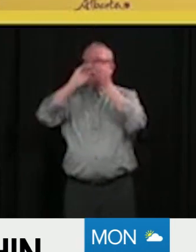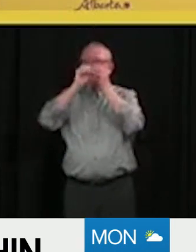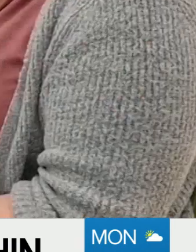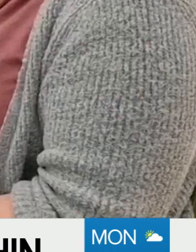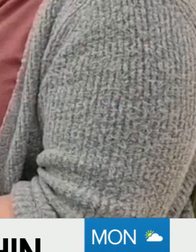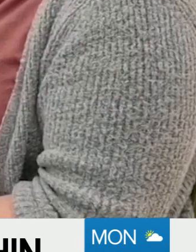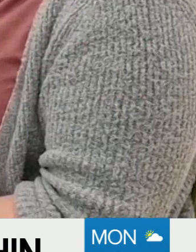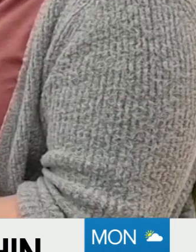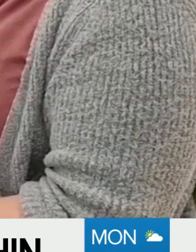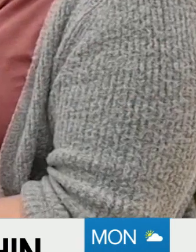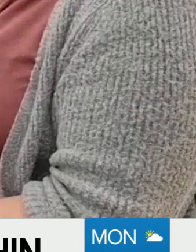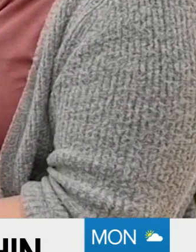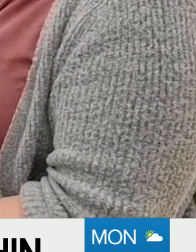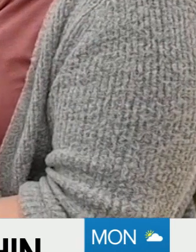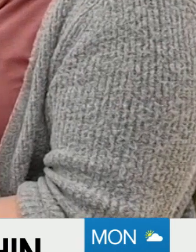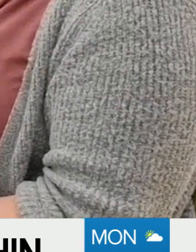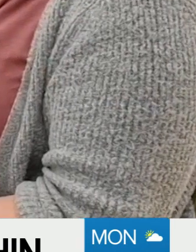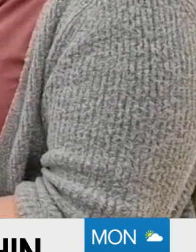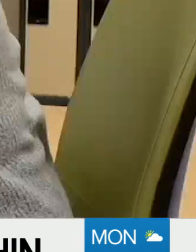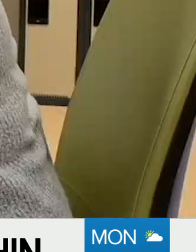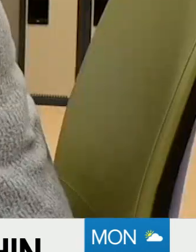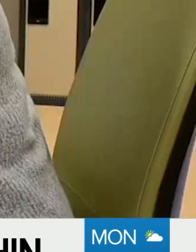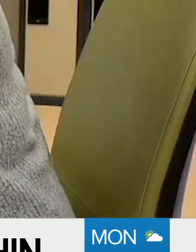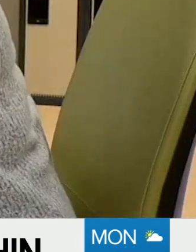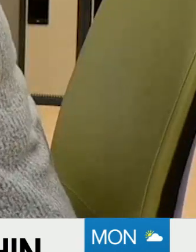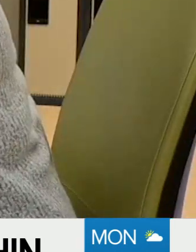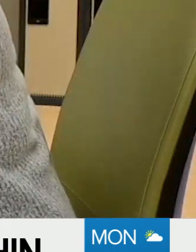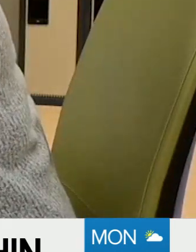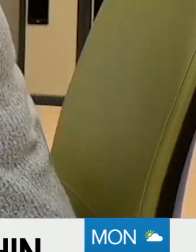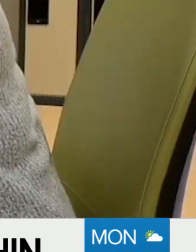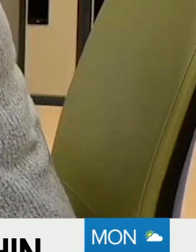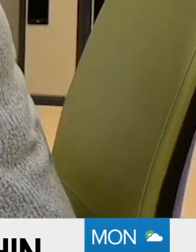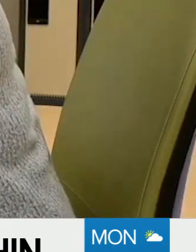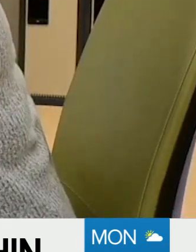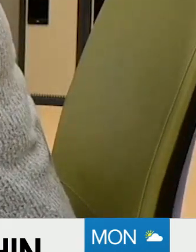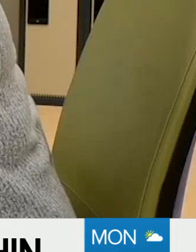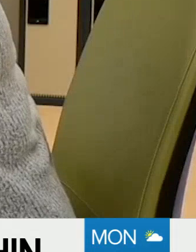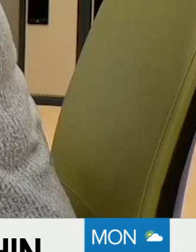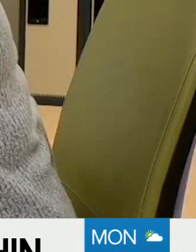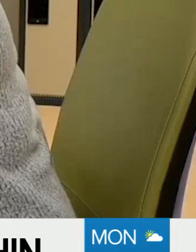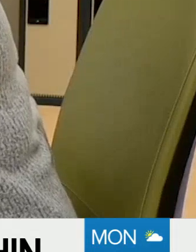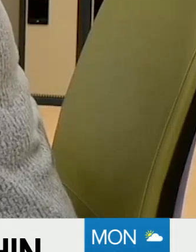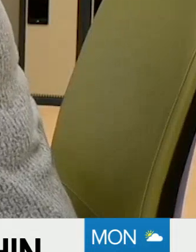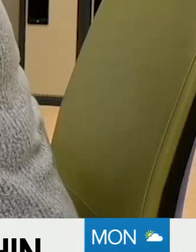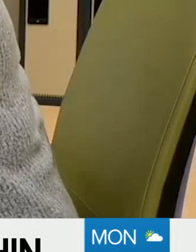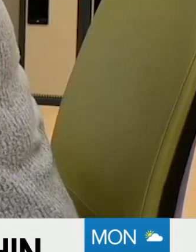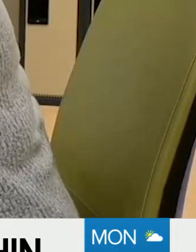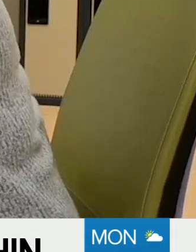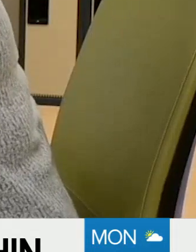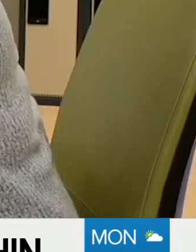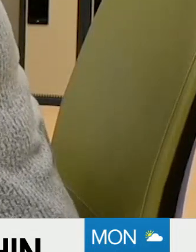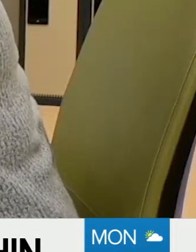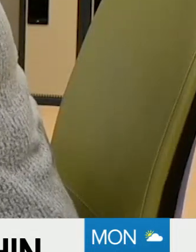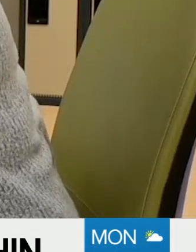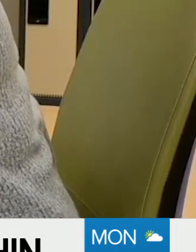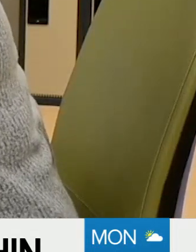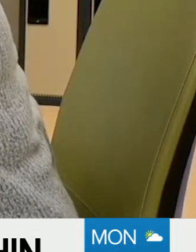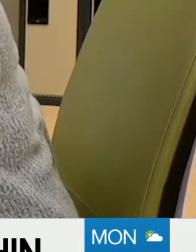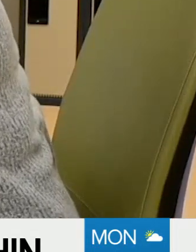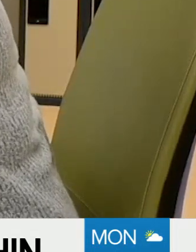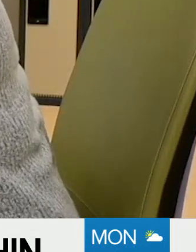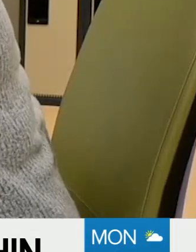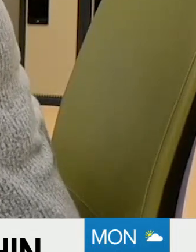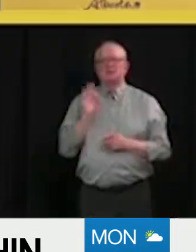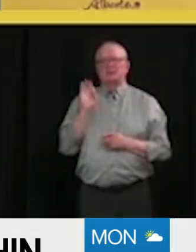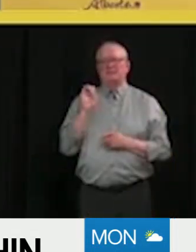zones. Alberta's top doctor also breaking down another popular misconception that only the elderly will feel the worst and possible fatal effects